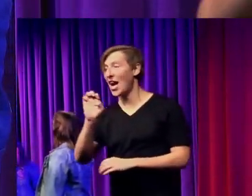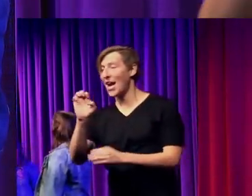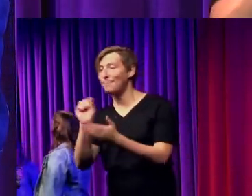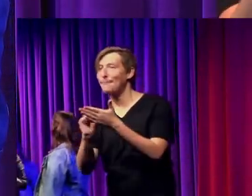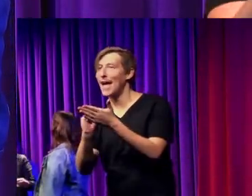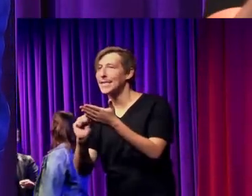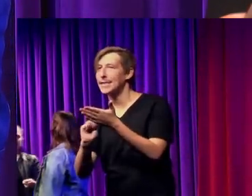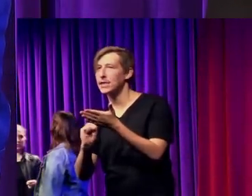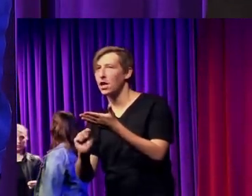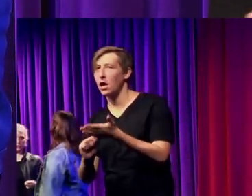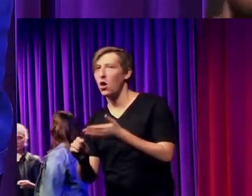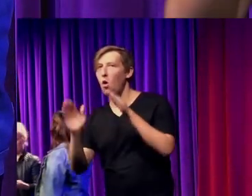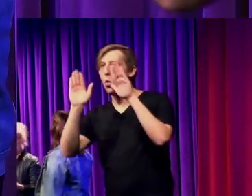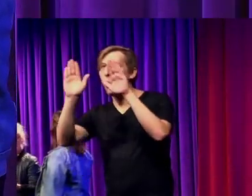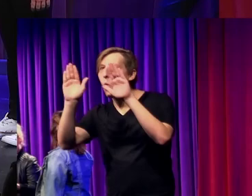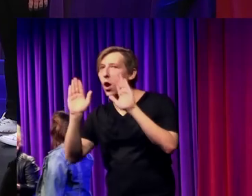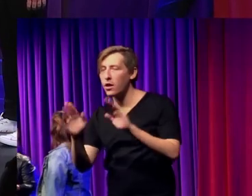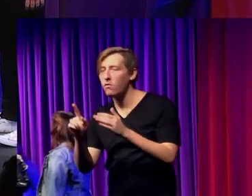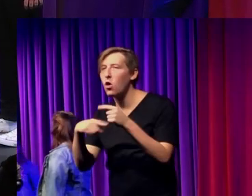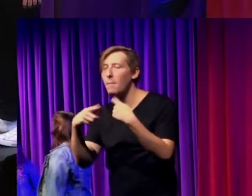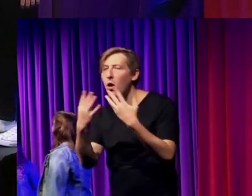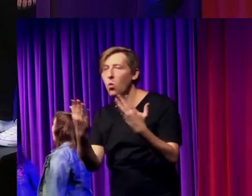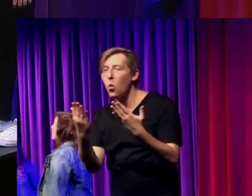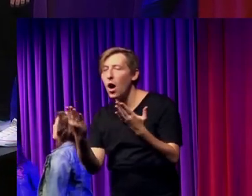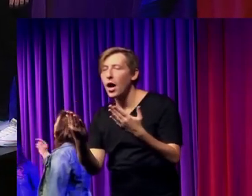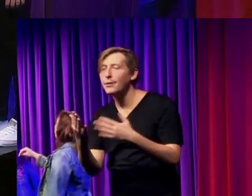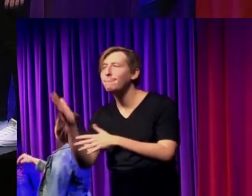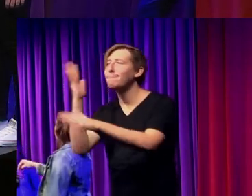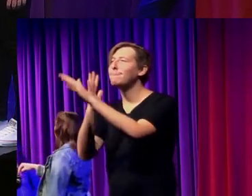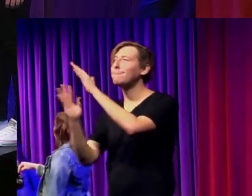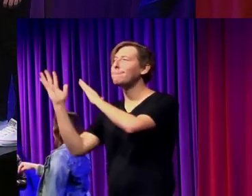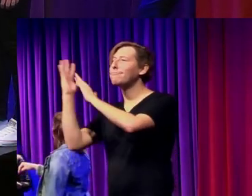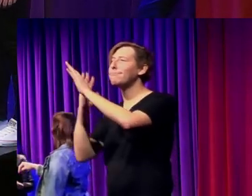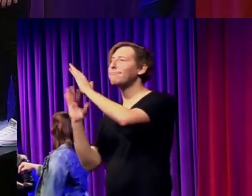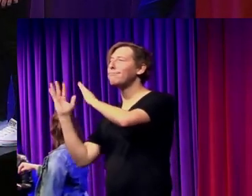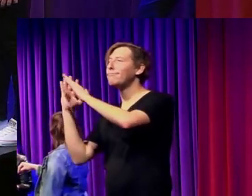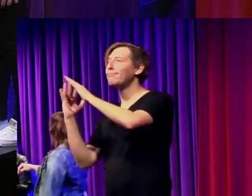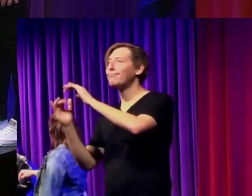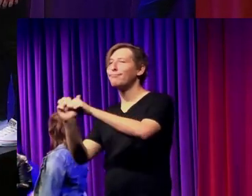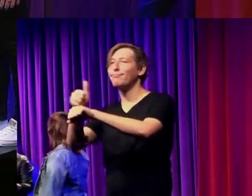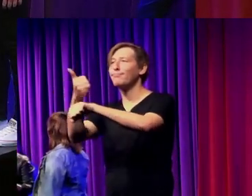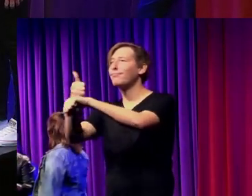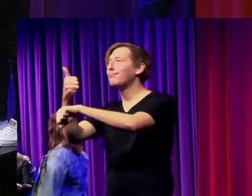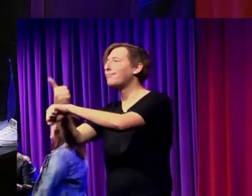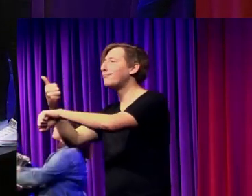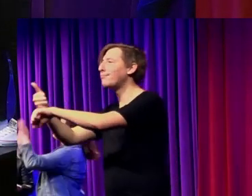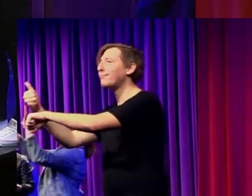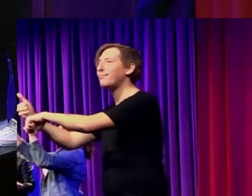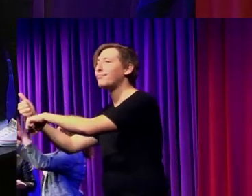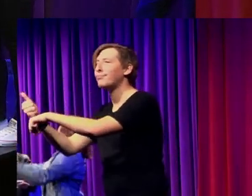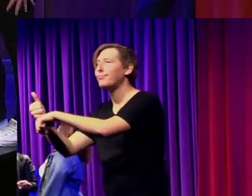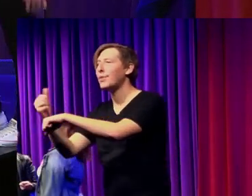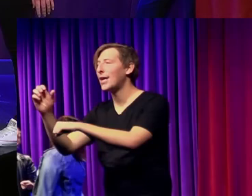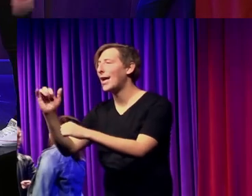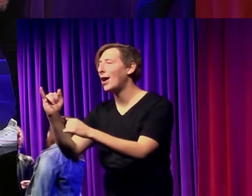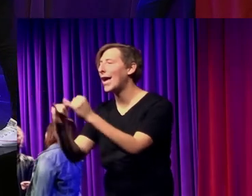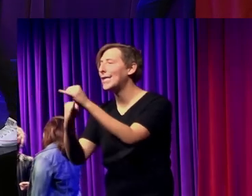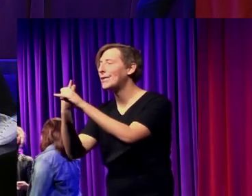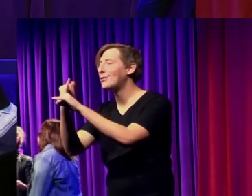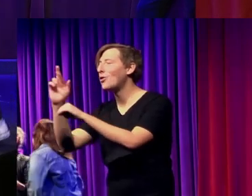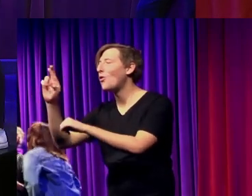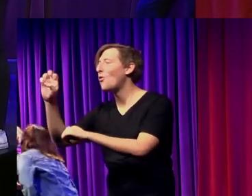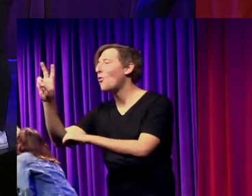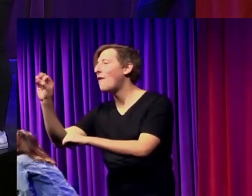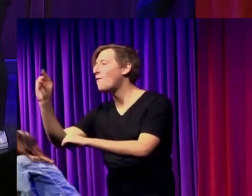great about the post-industrial revolution. And then yeah, the post-industrial revolution. Yeah, the post-industrial revolution. That one was bigger. The first